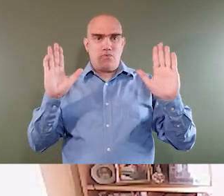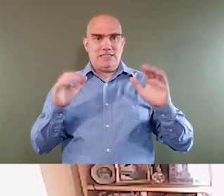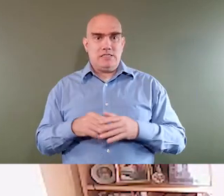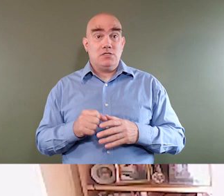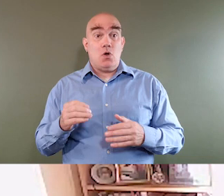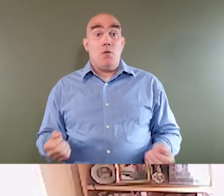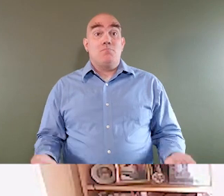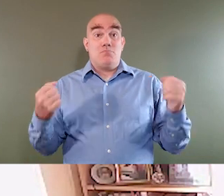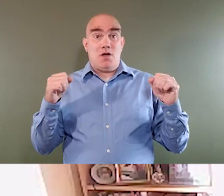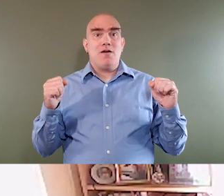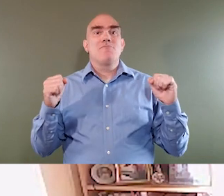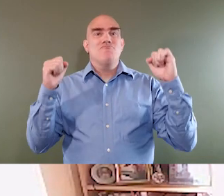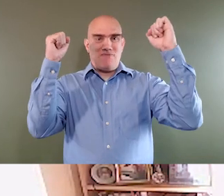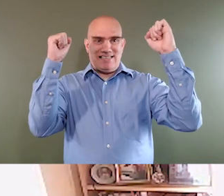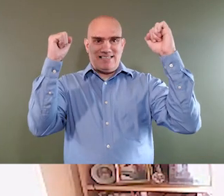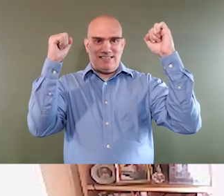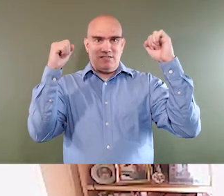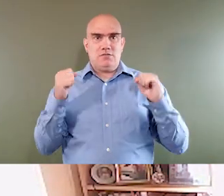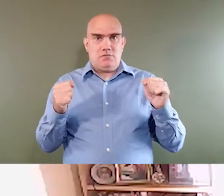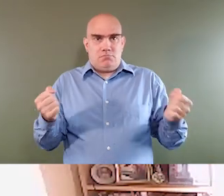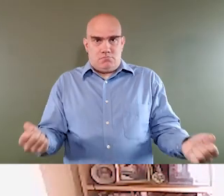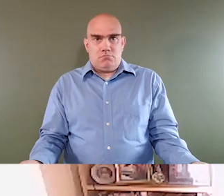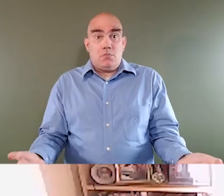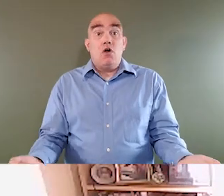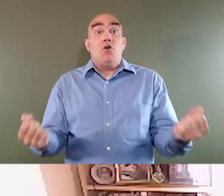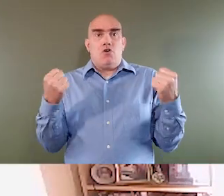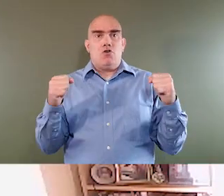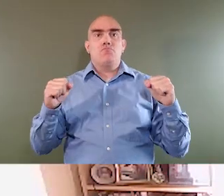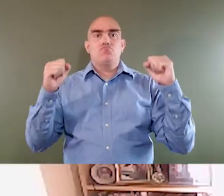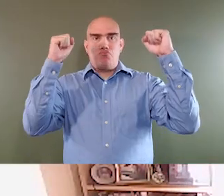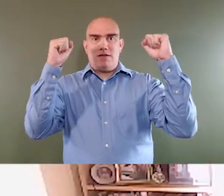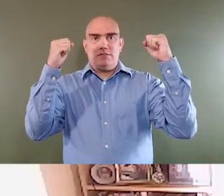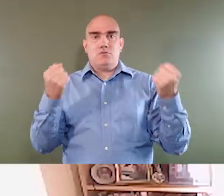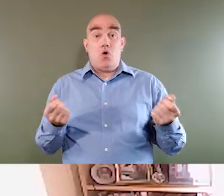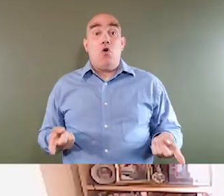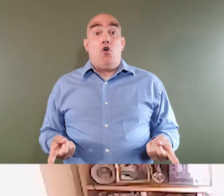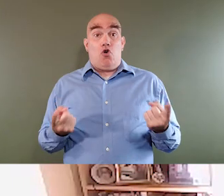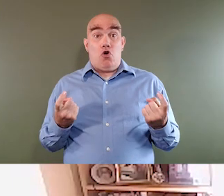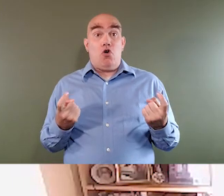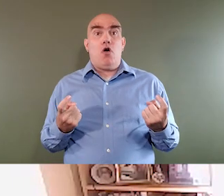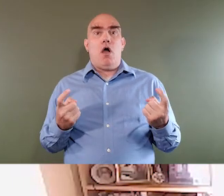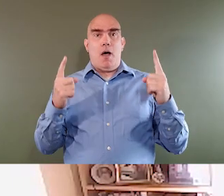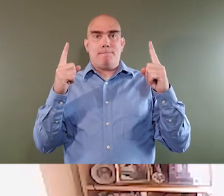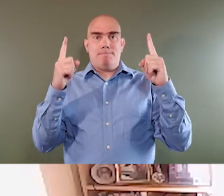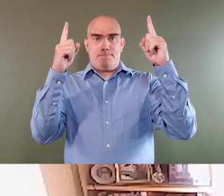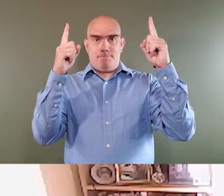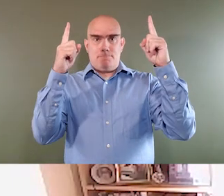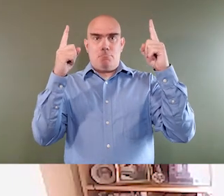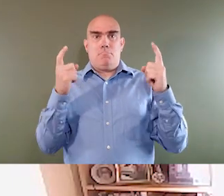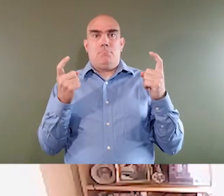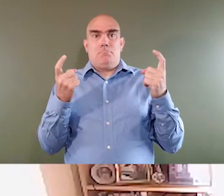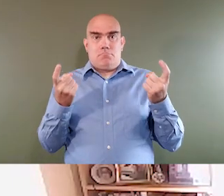curl and then press overhead. trying to press those arms as